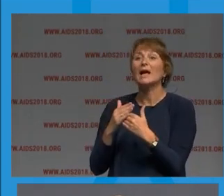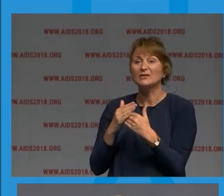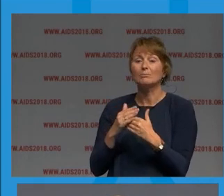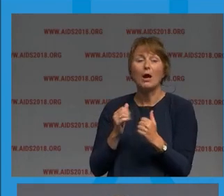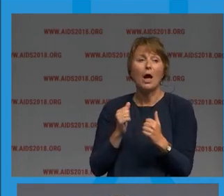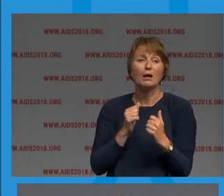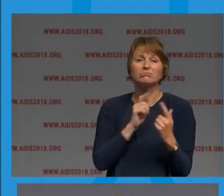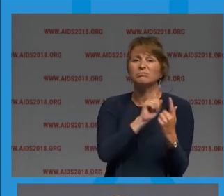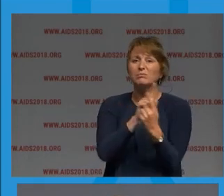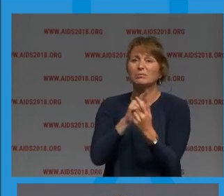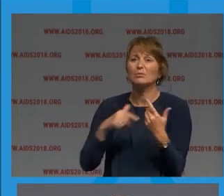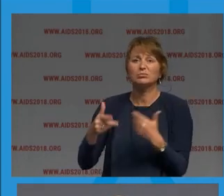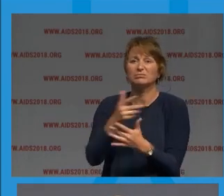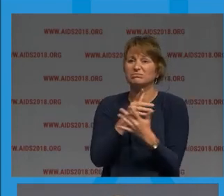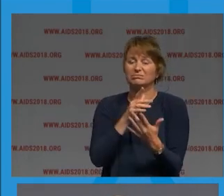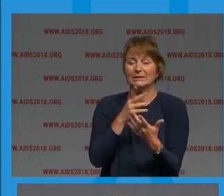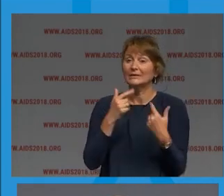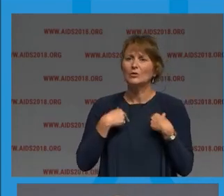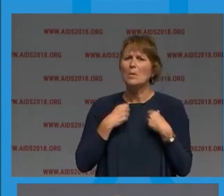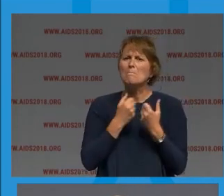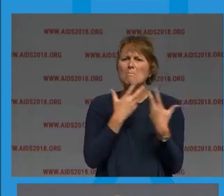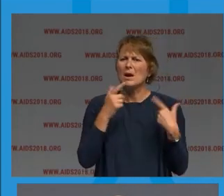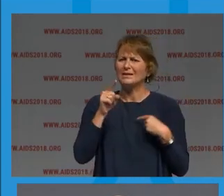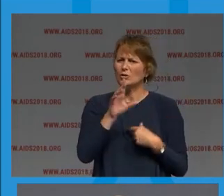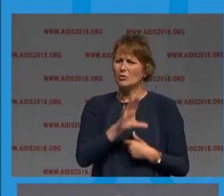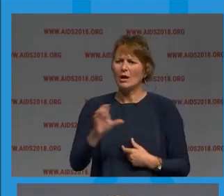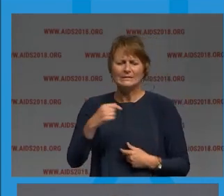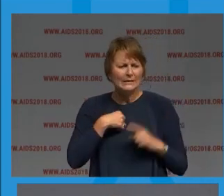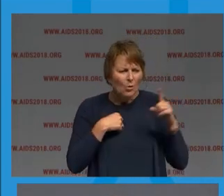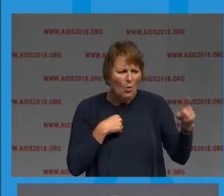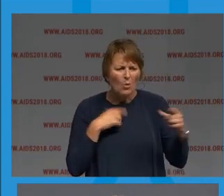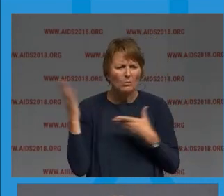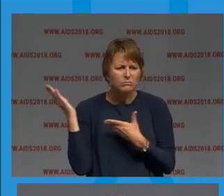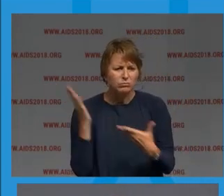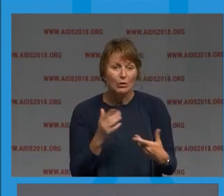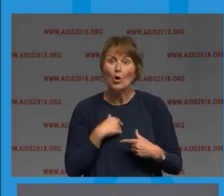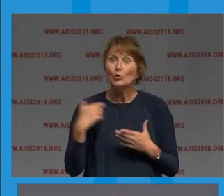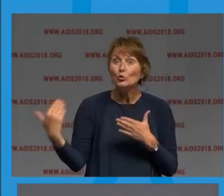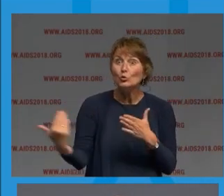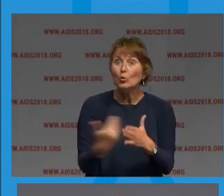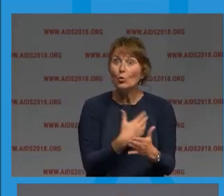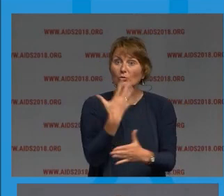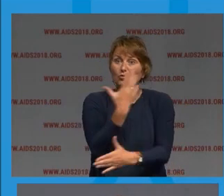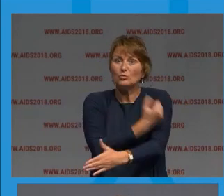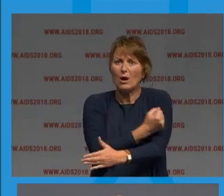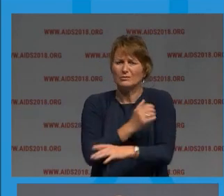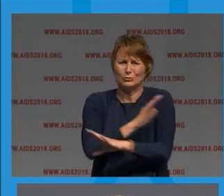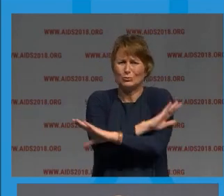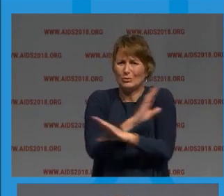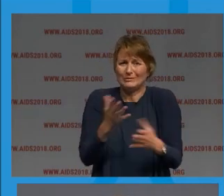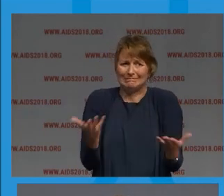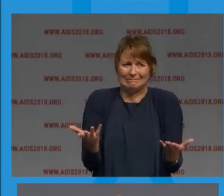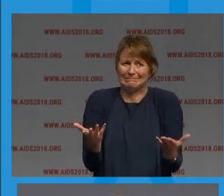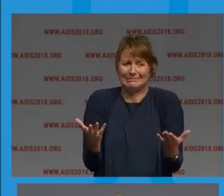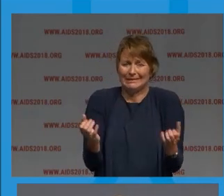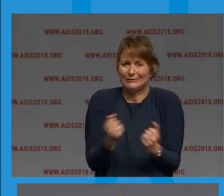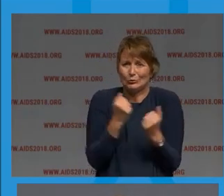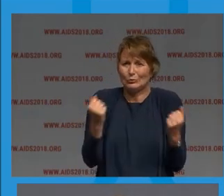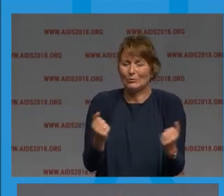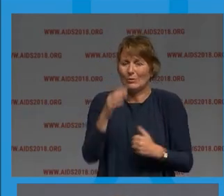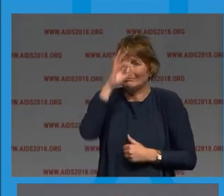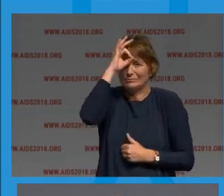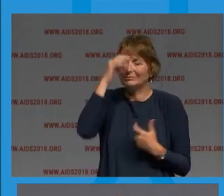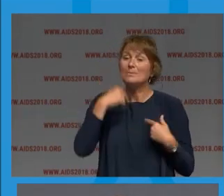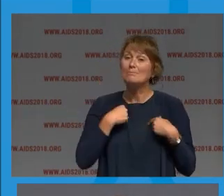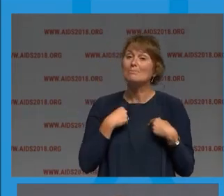service providers are not ready to deal with use of new drugs. Use of new drugs is typical for